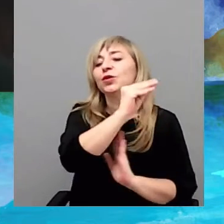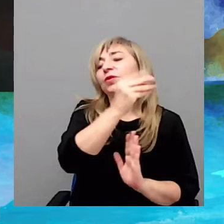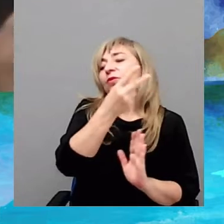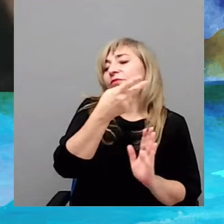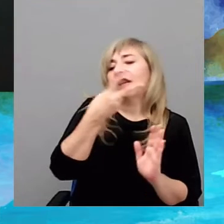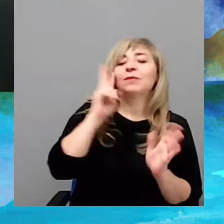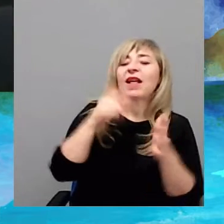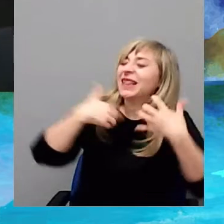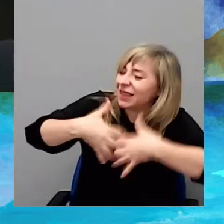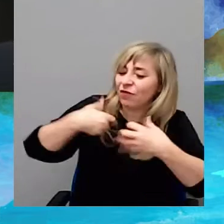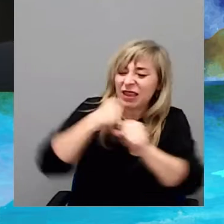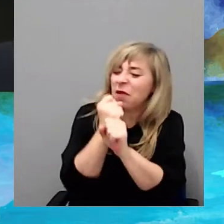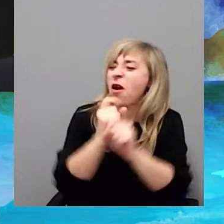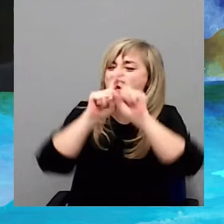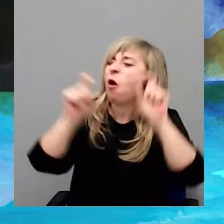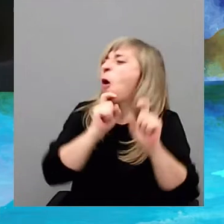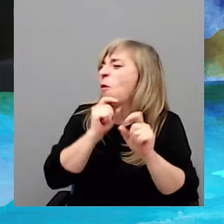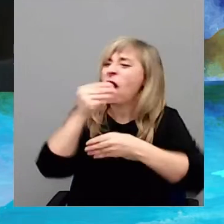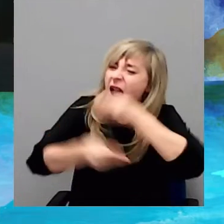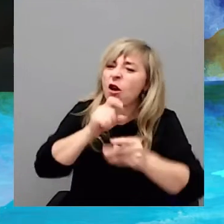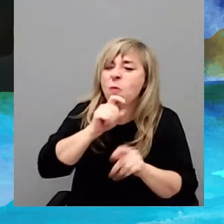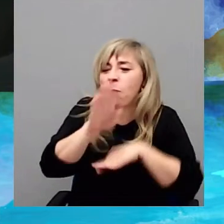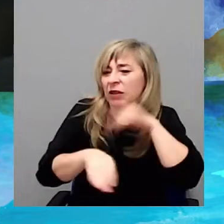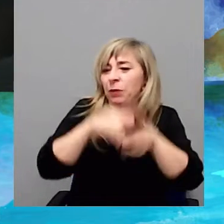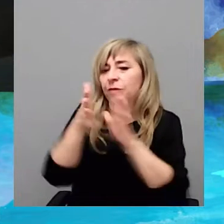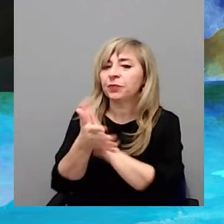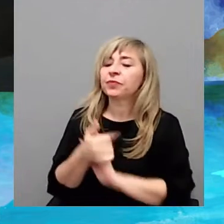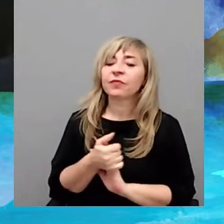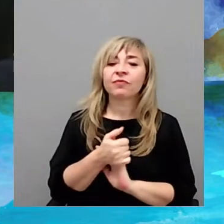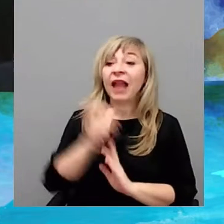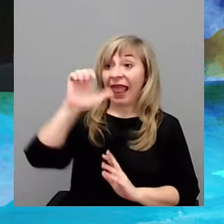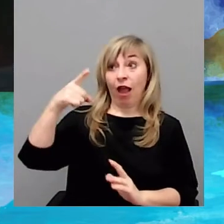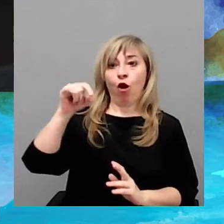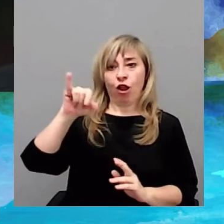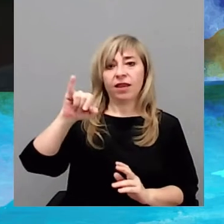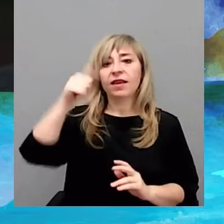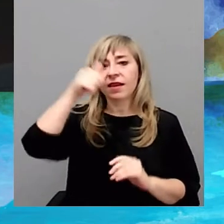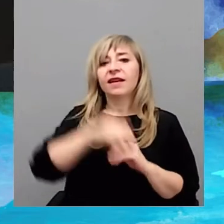Alberto, we're going to share the presentation with all of you, and we'll talk a little bit about